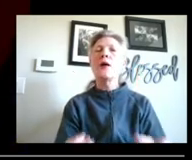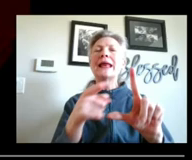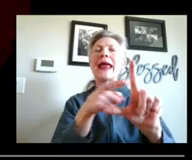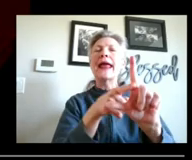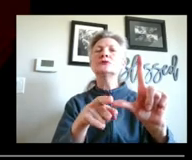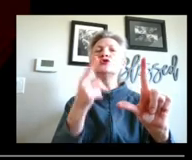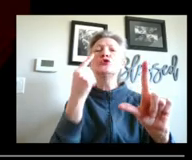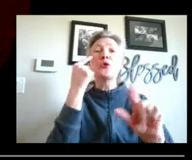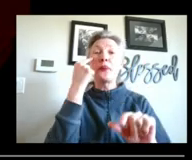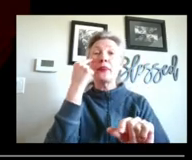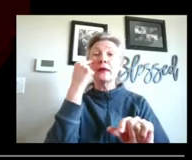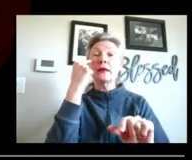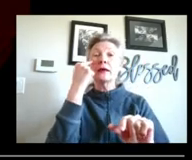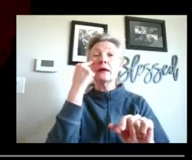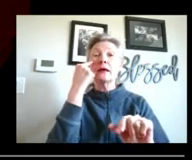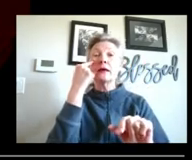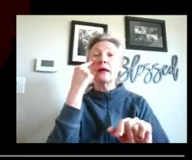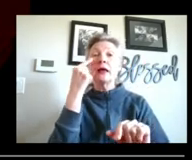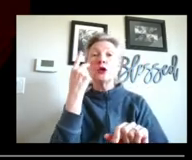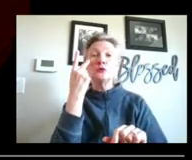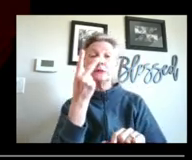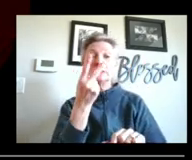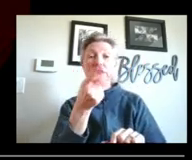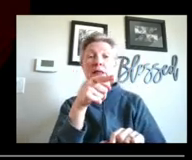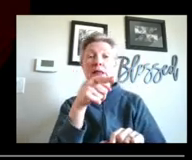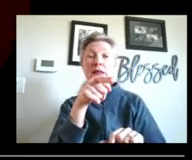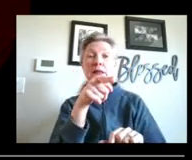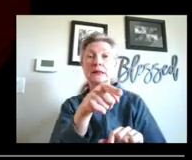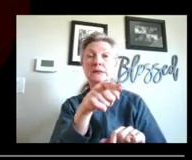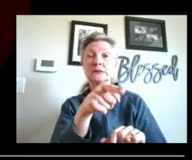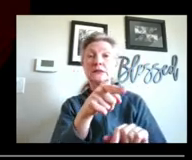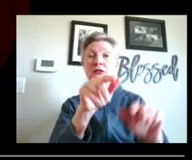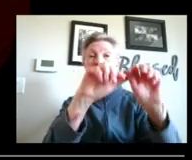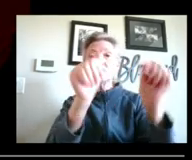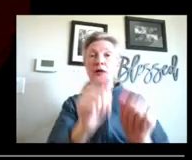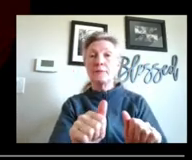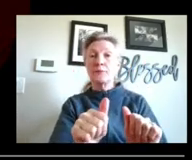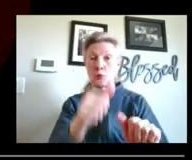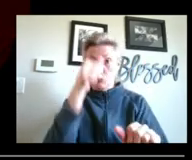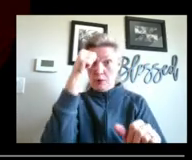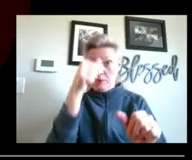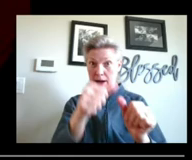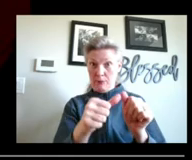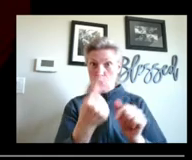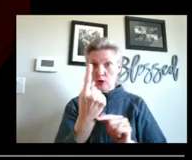here, this is my angle. So there's one angle,